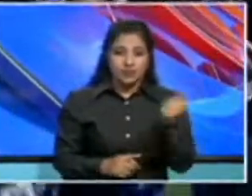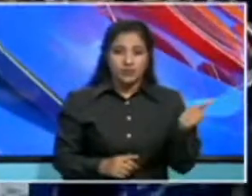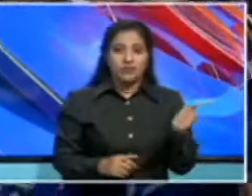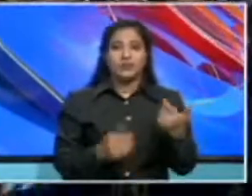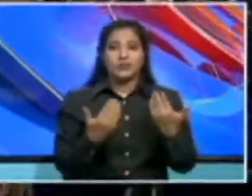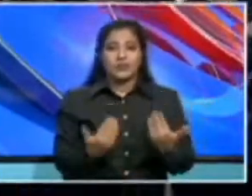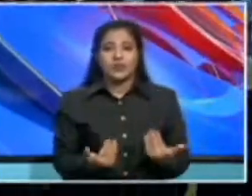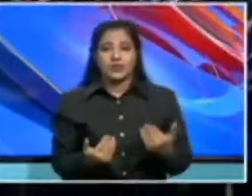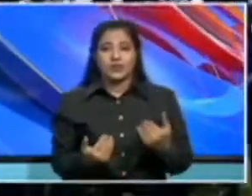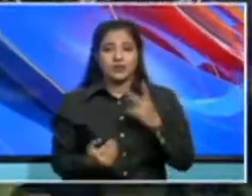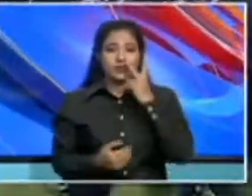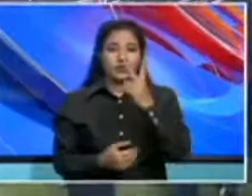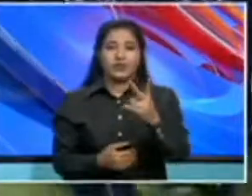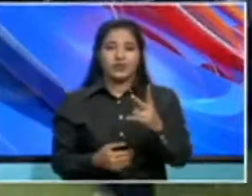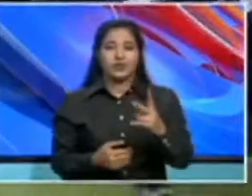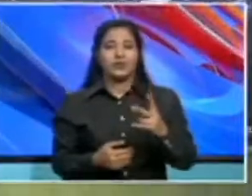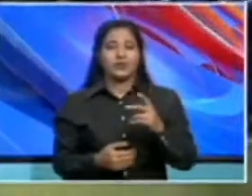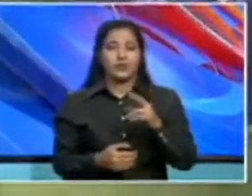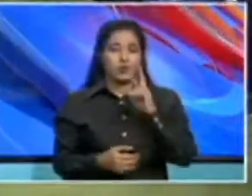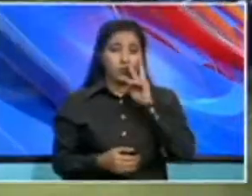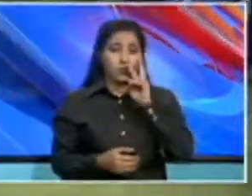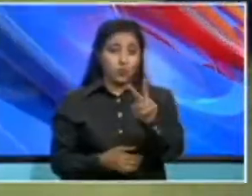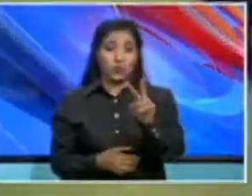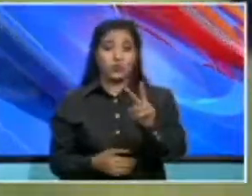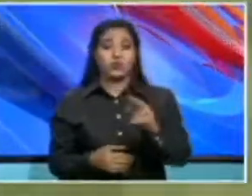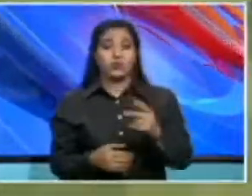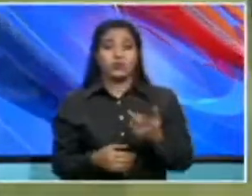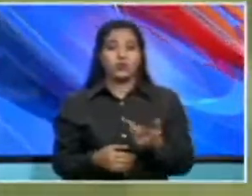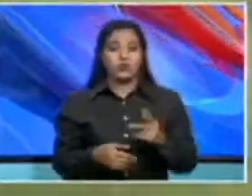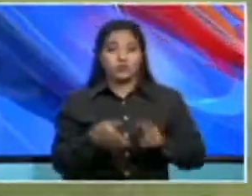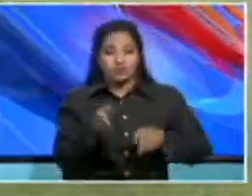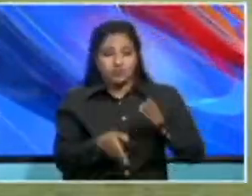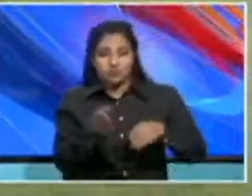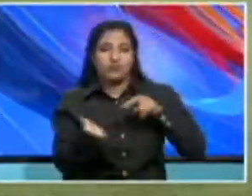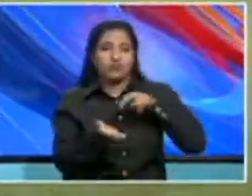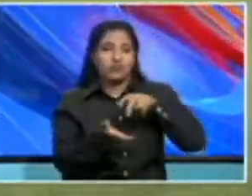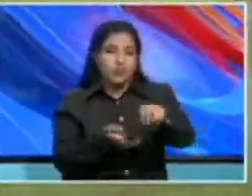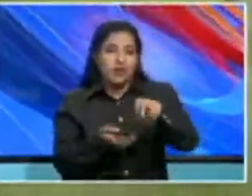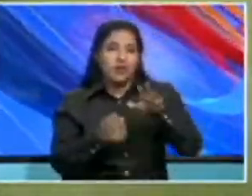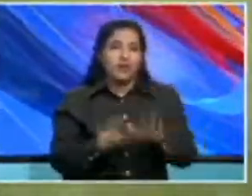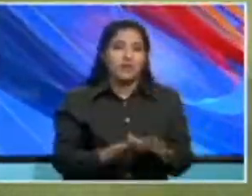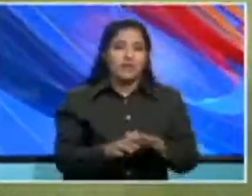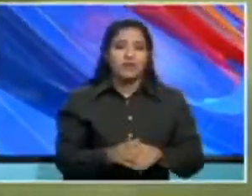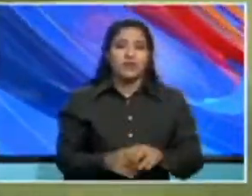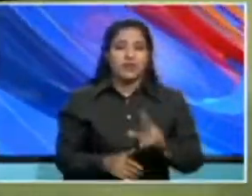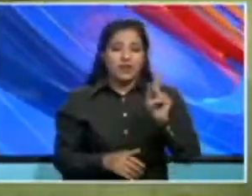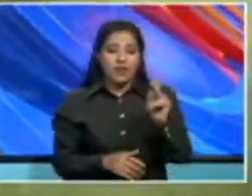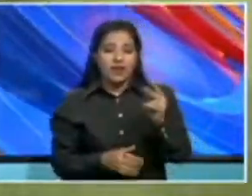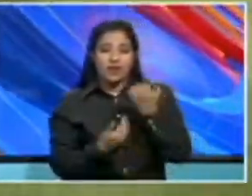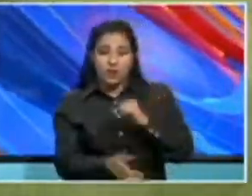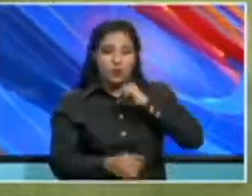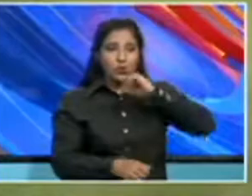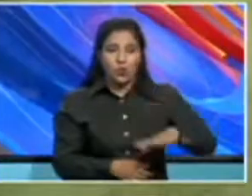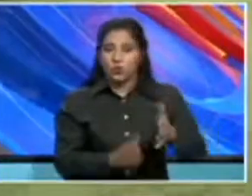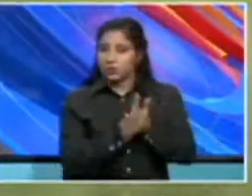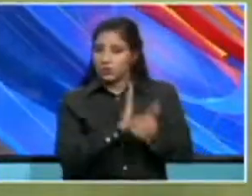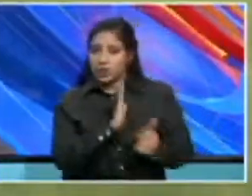the beaming dignitaries watch, clapping their hands, putting their hands together for the next generation of Indian talent.